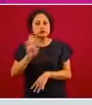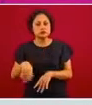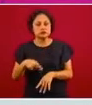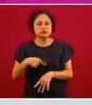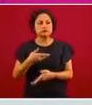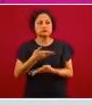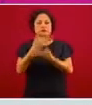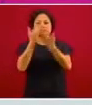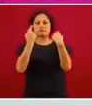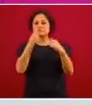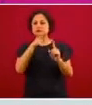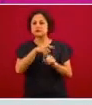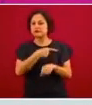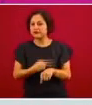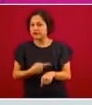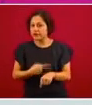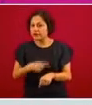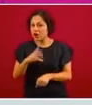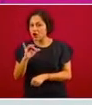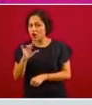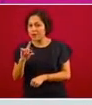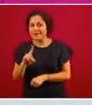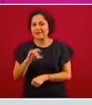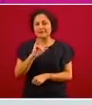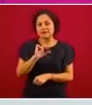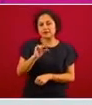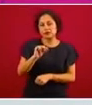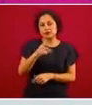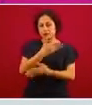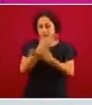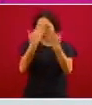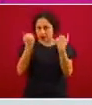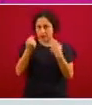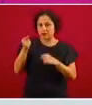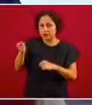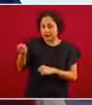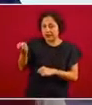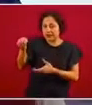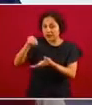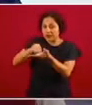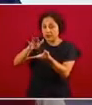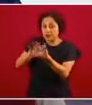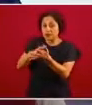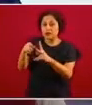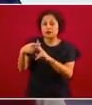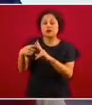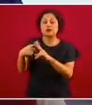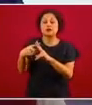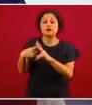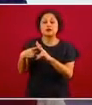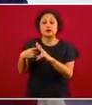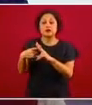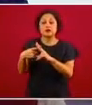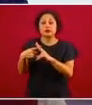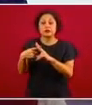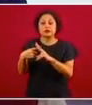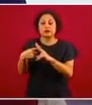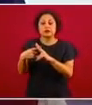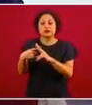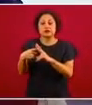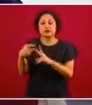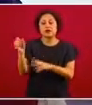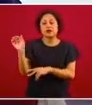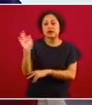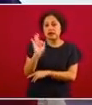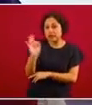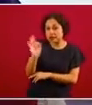fatalities, but we have a number which is 123 right now of suspect cases that unfortunately have